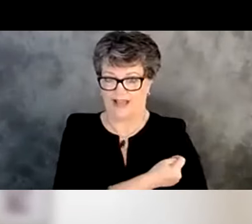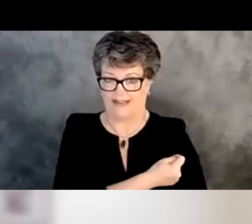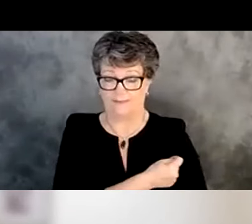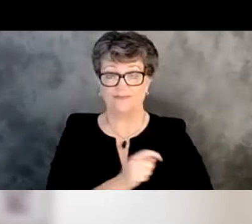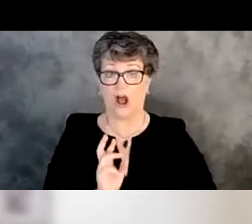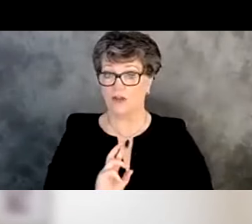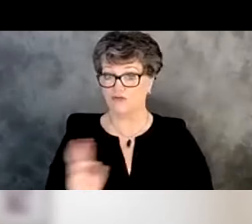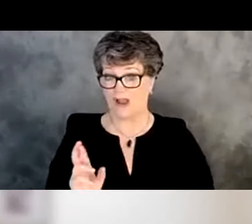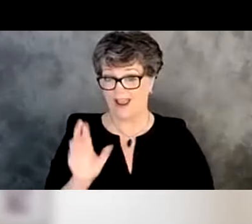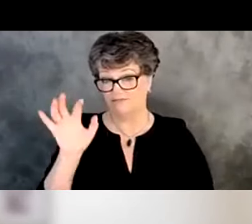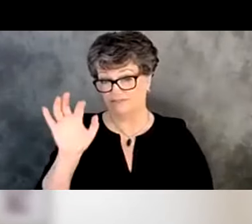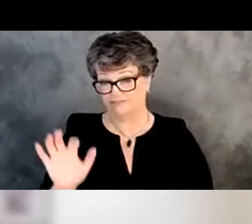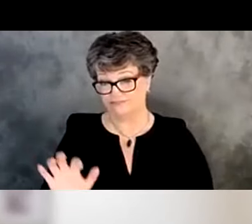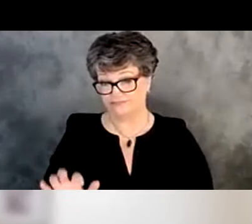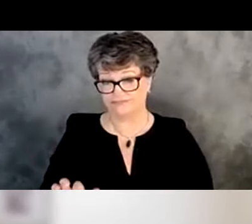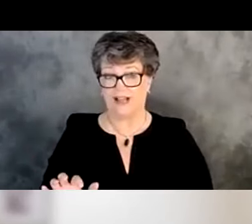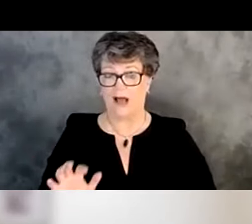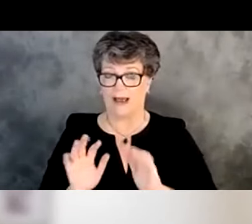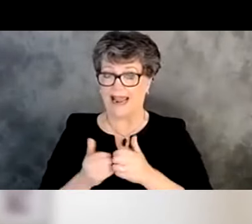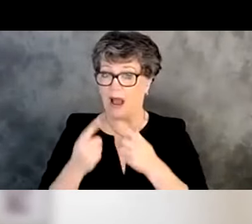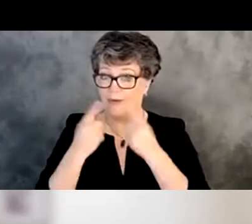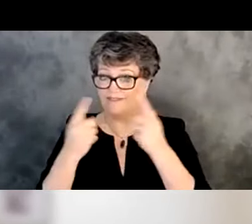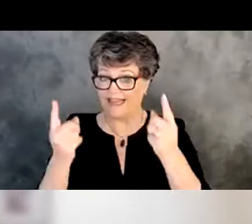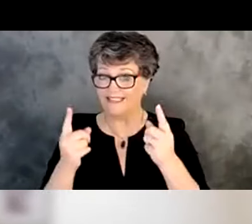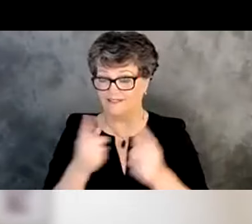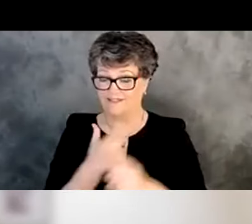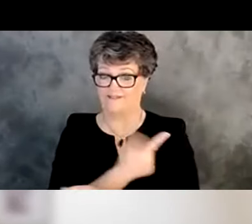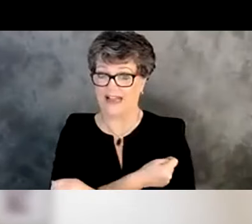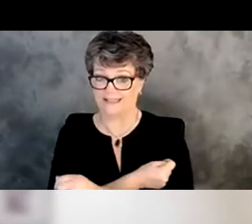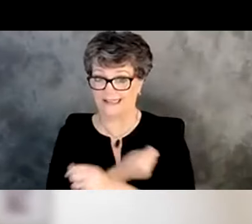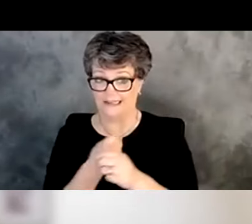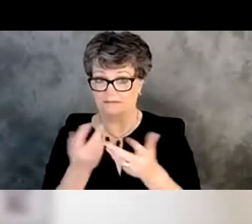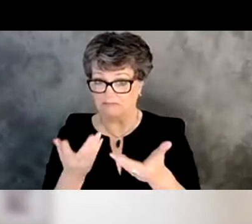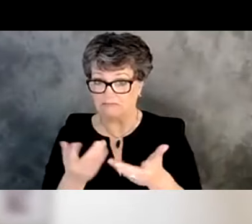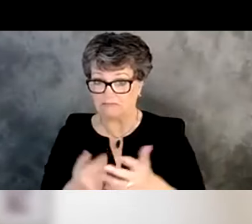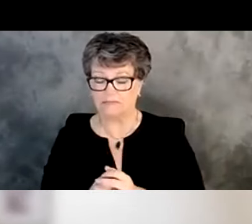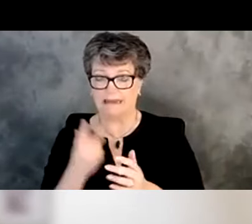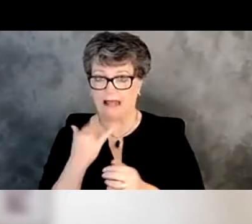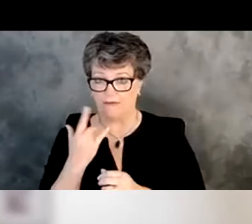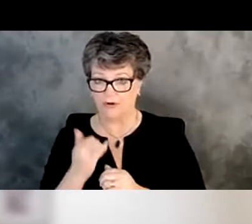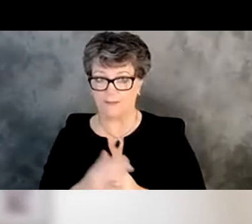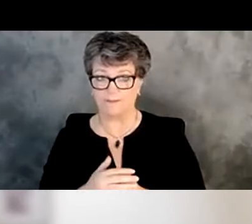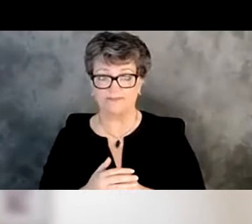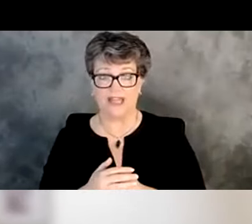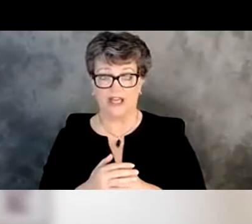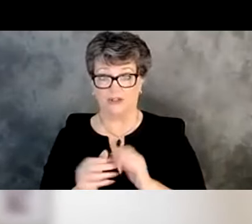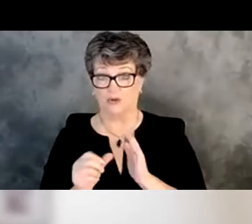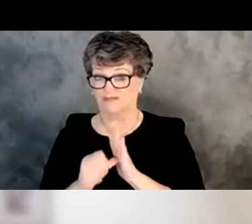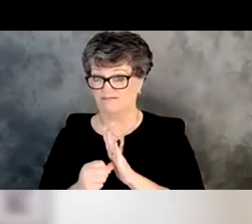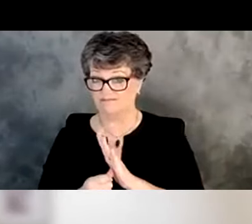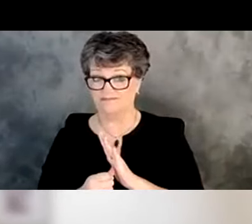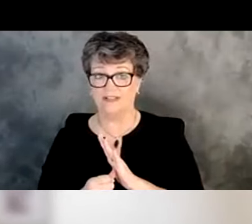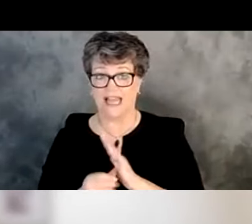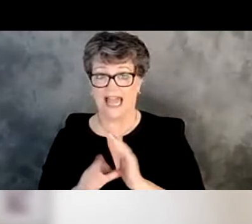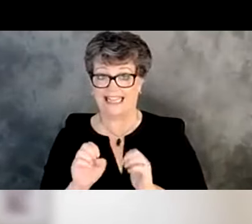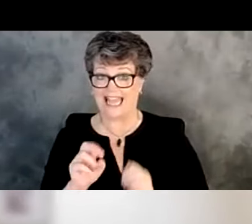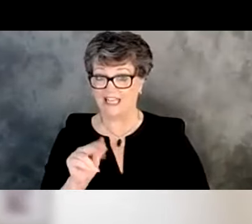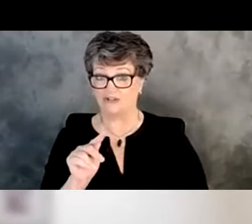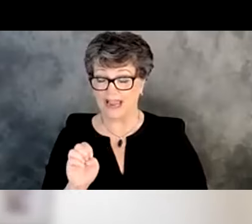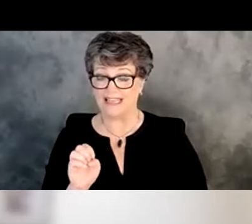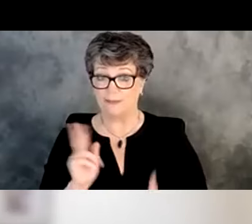some notable statistics about how effective the vaccine has been here in California. And so some highlights are case rates among